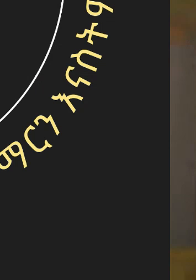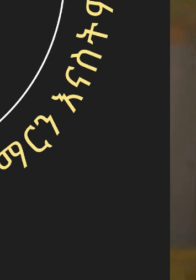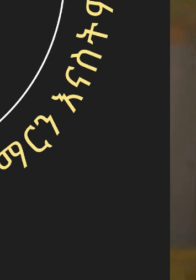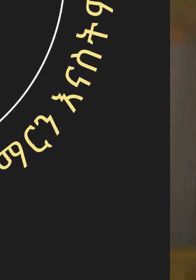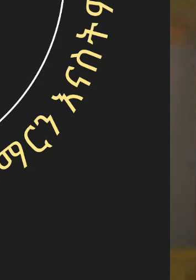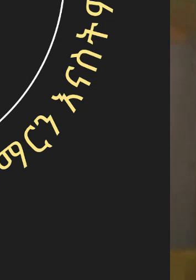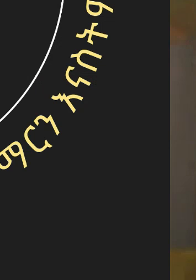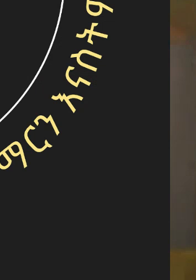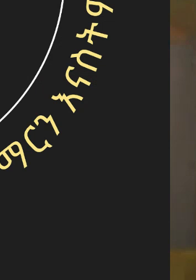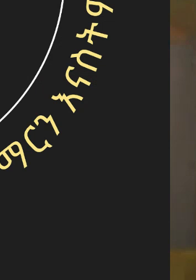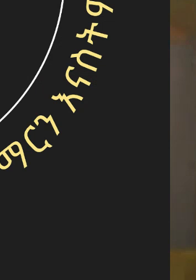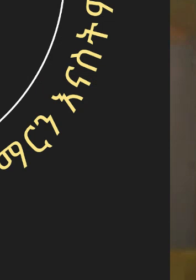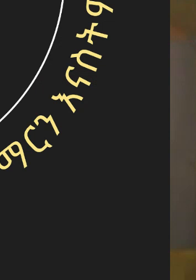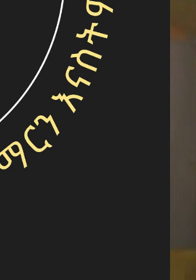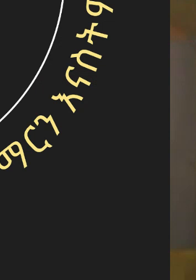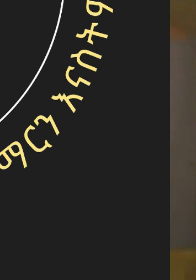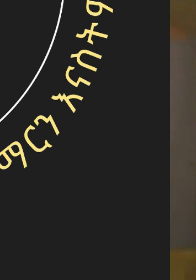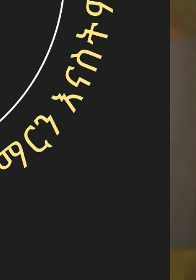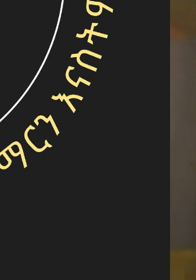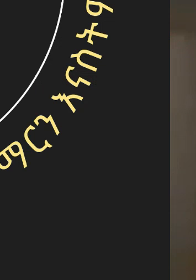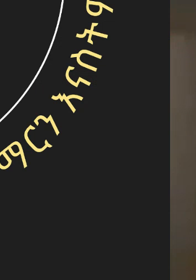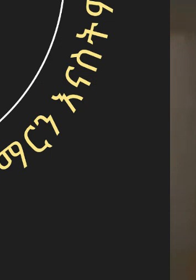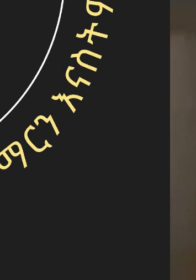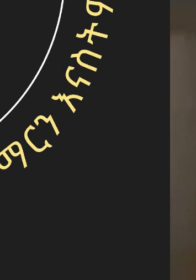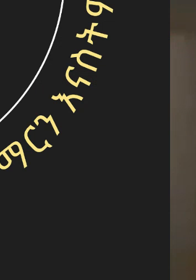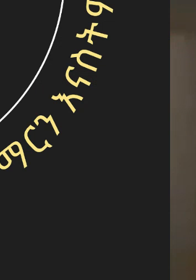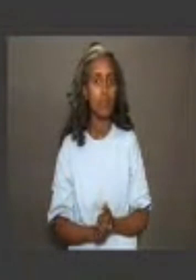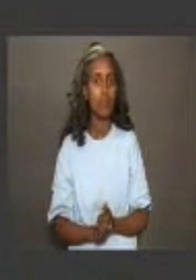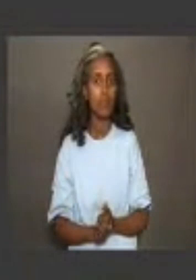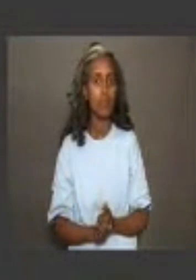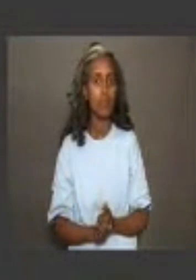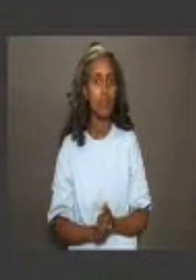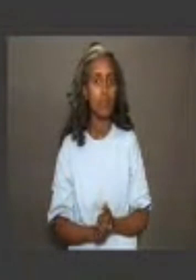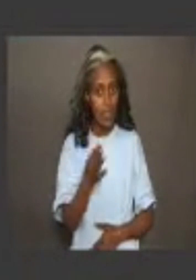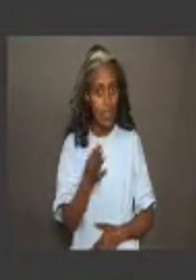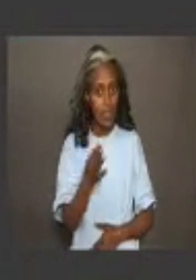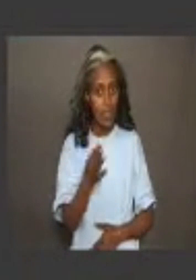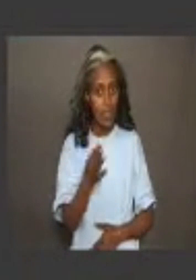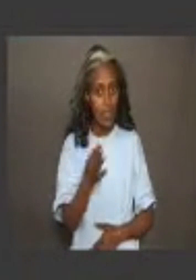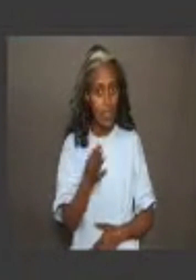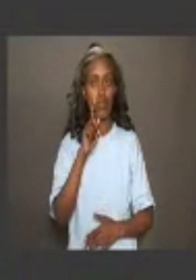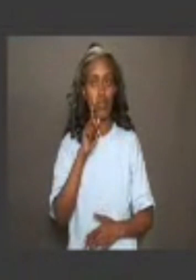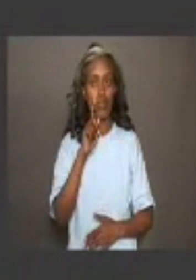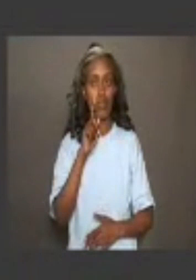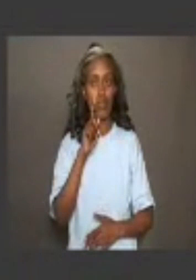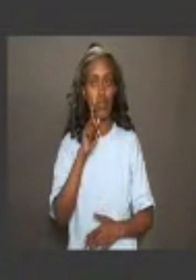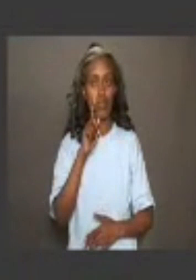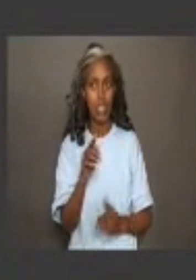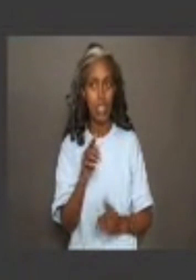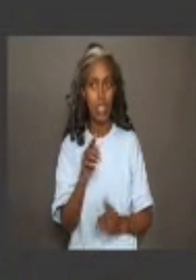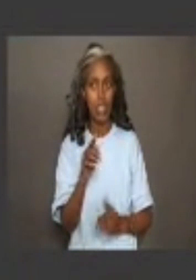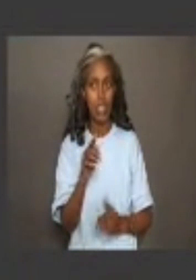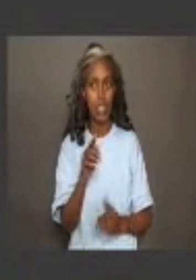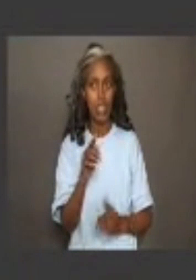Hello again, students. F of -1 is equal to